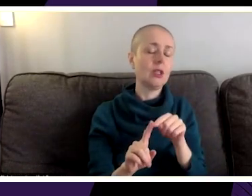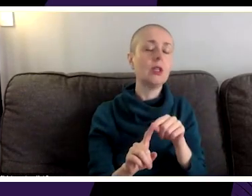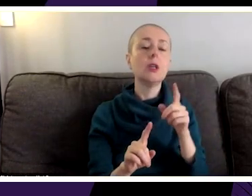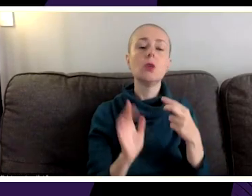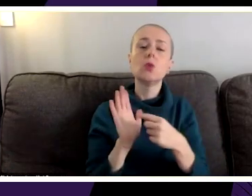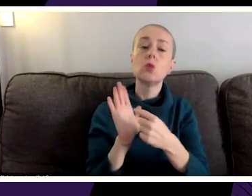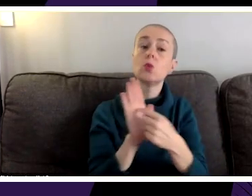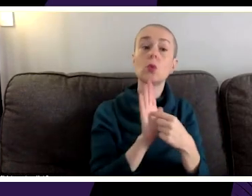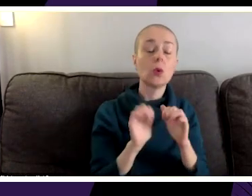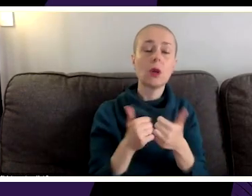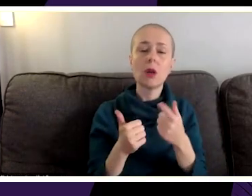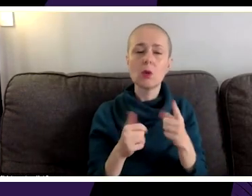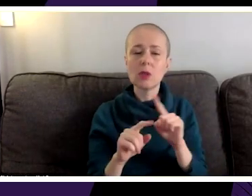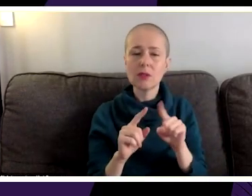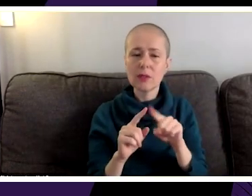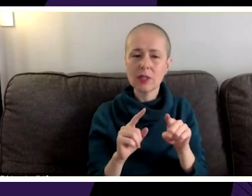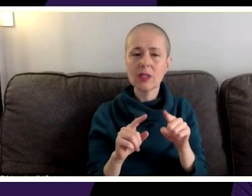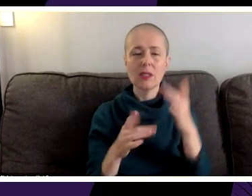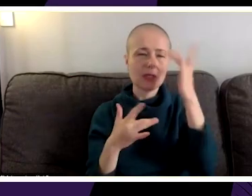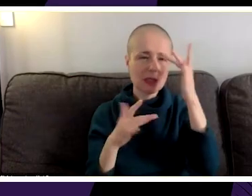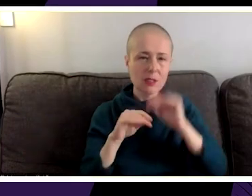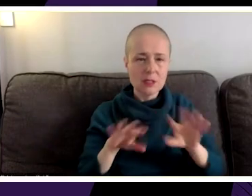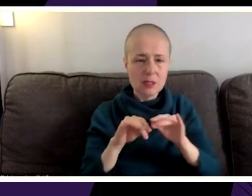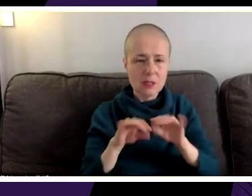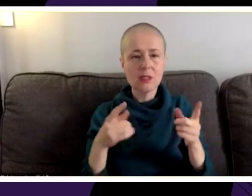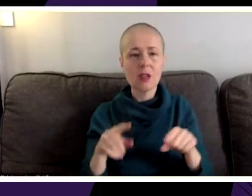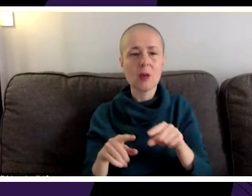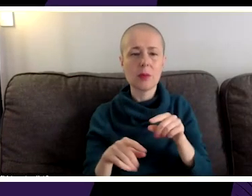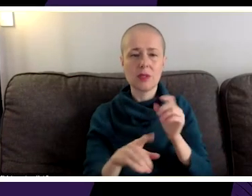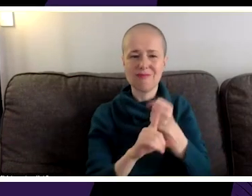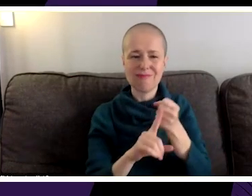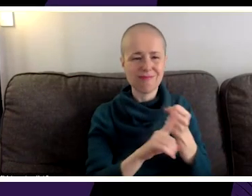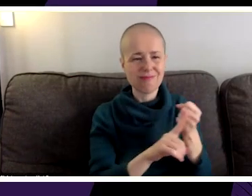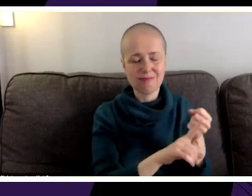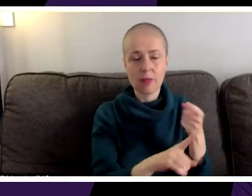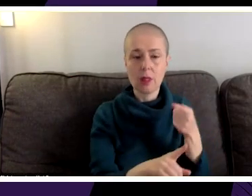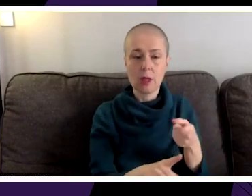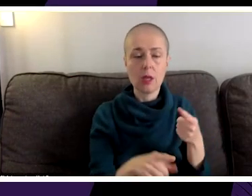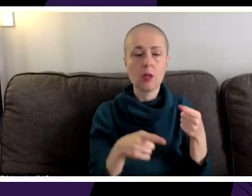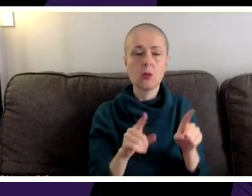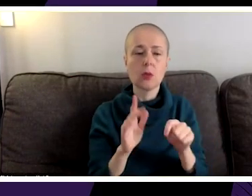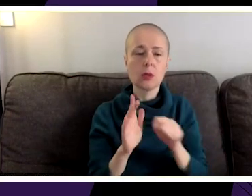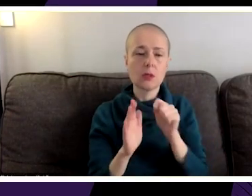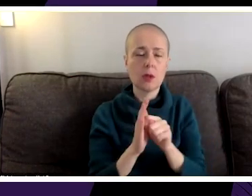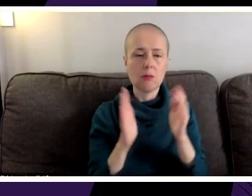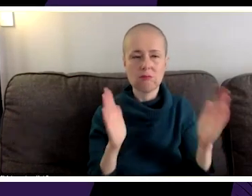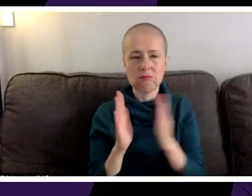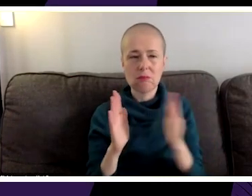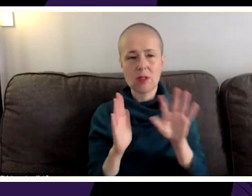different efforts to plagues that surrounded the ancient city of Tenochtitlan over a period of 500 years.